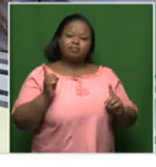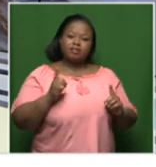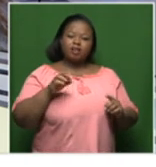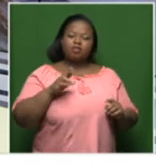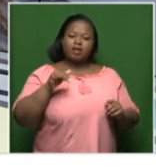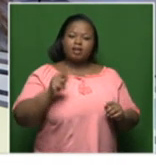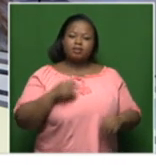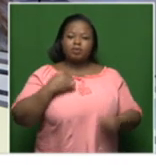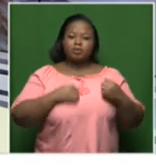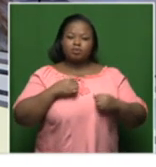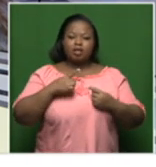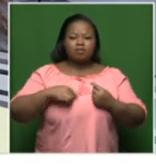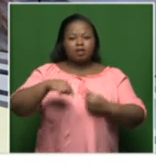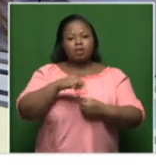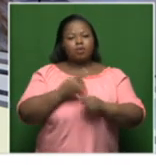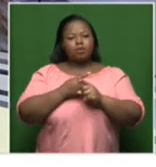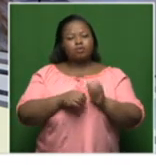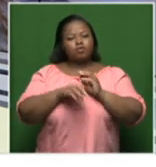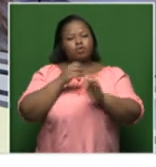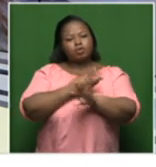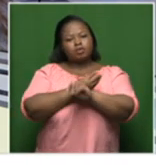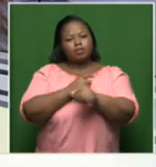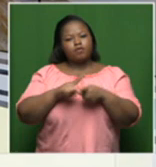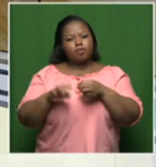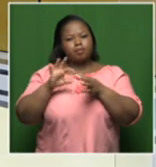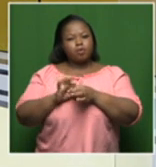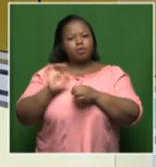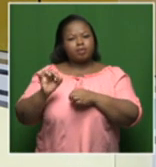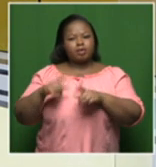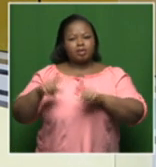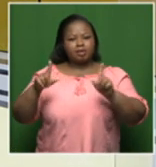ultra trail running star, chatting to us on Skype from his home in Cape